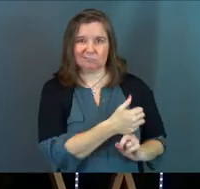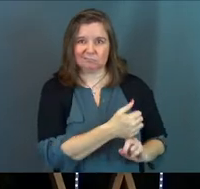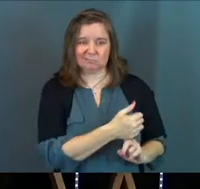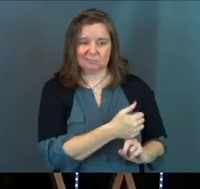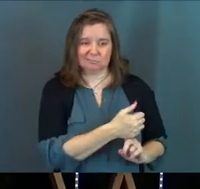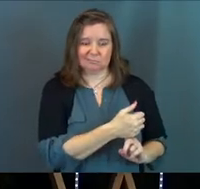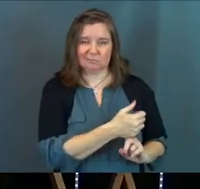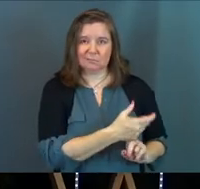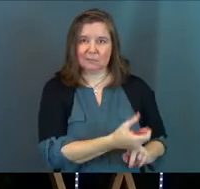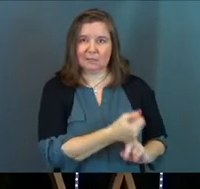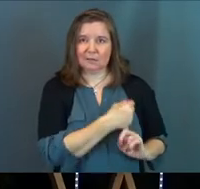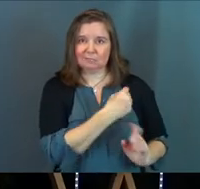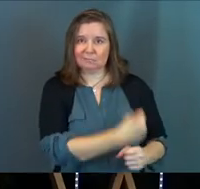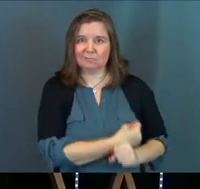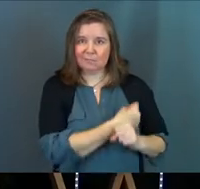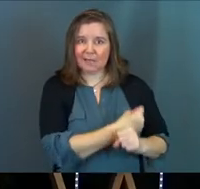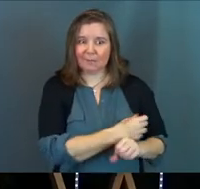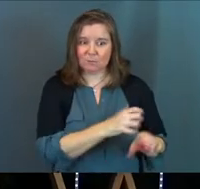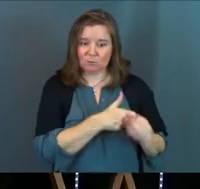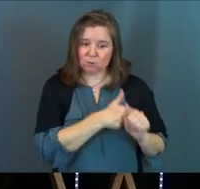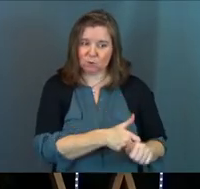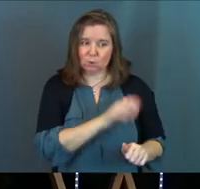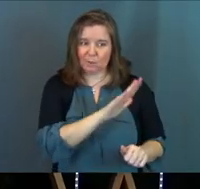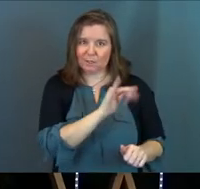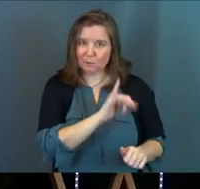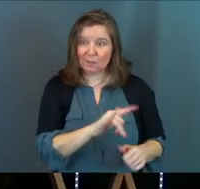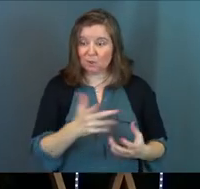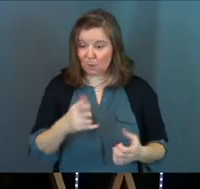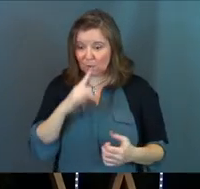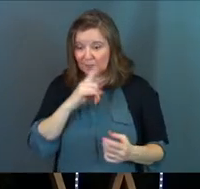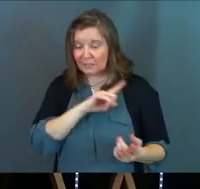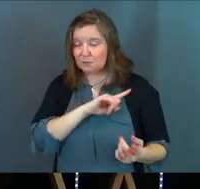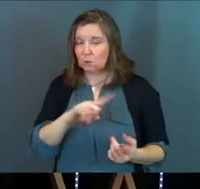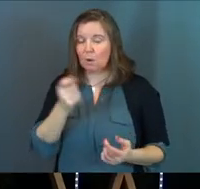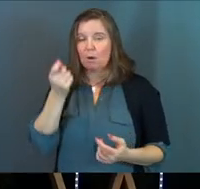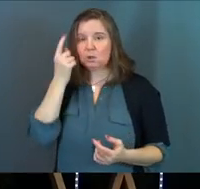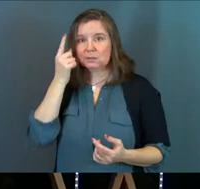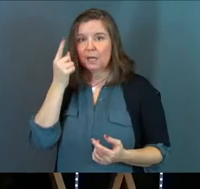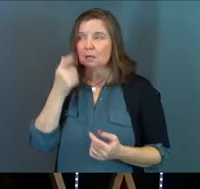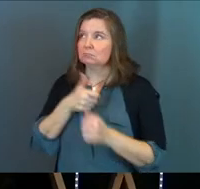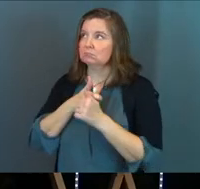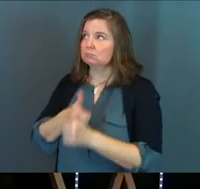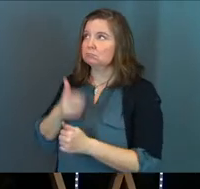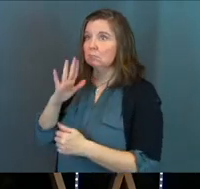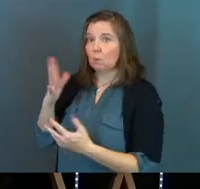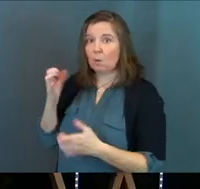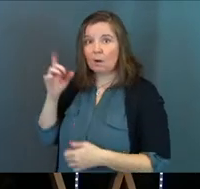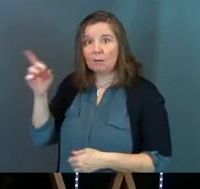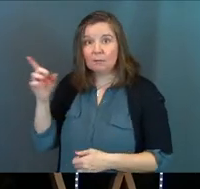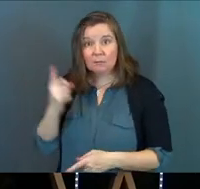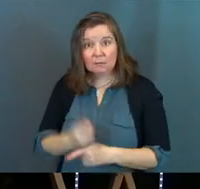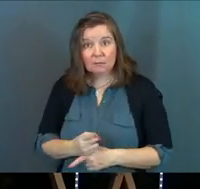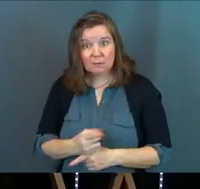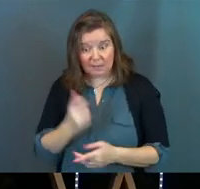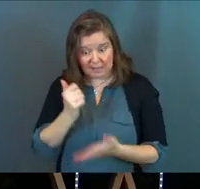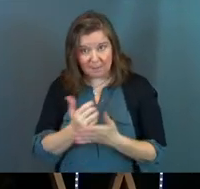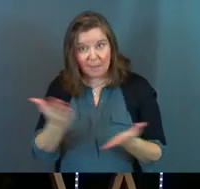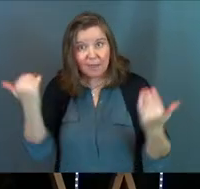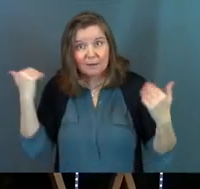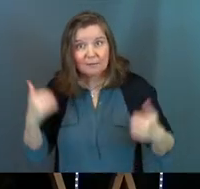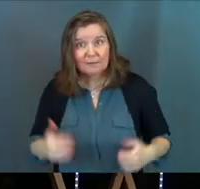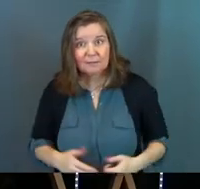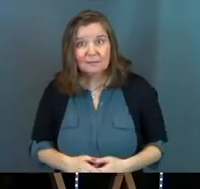taken them captive to do his will. How many of you want your kids to come to their senses today? Can I get an